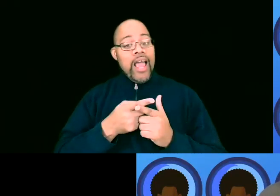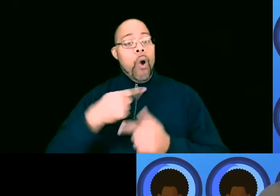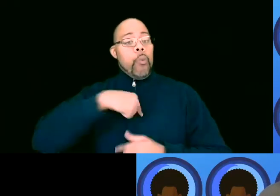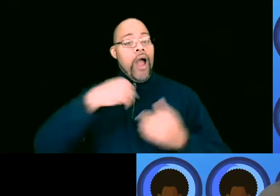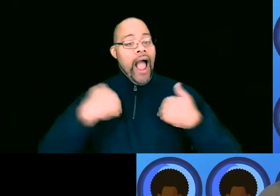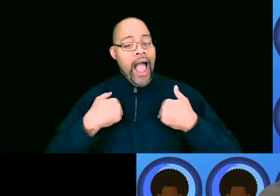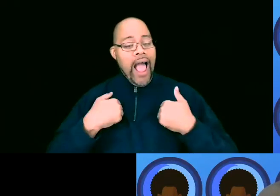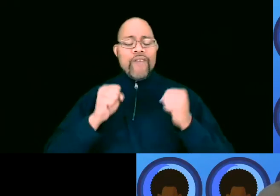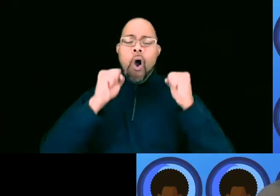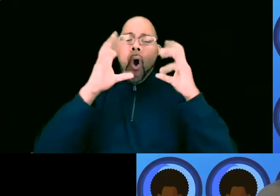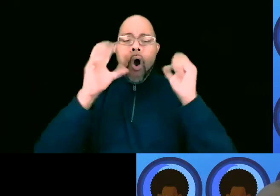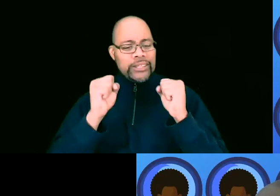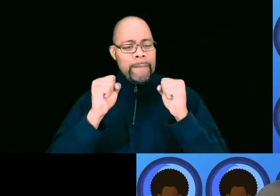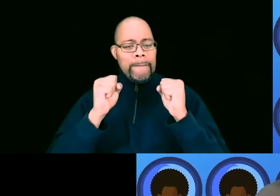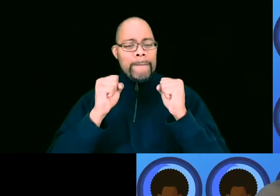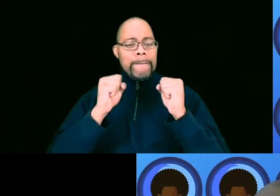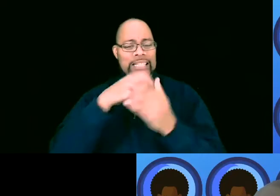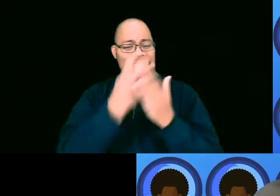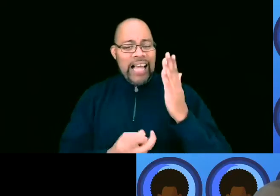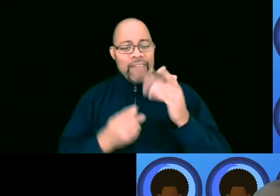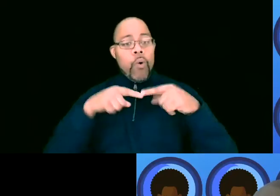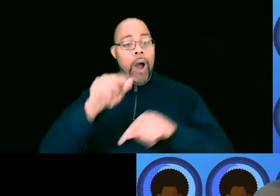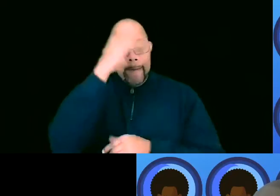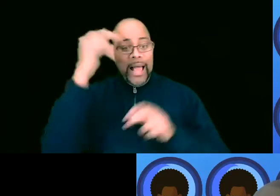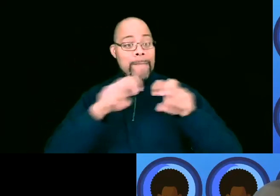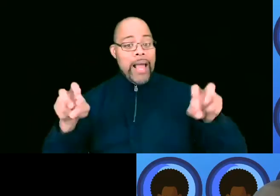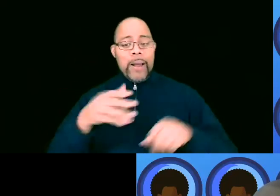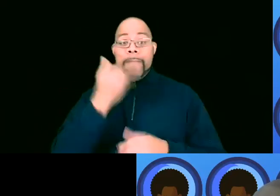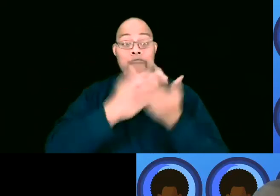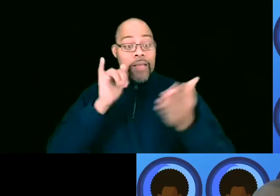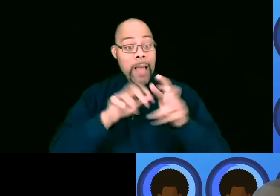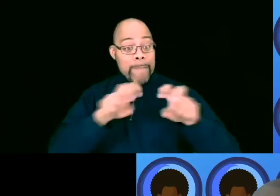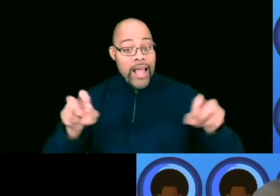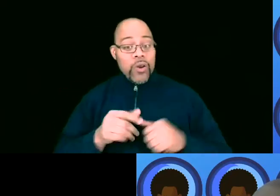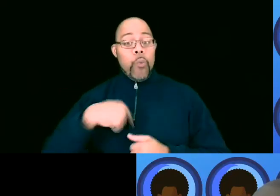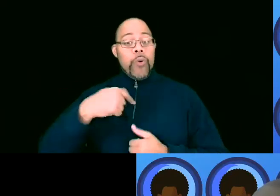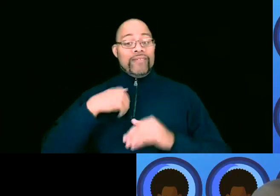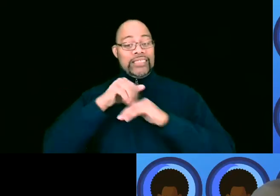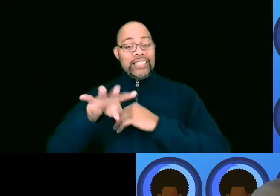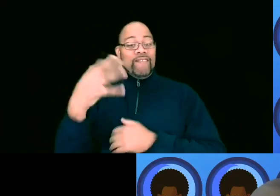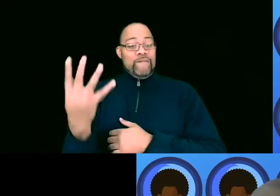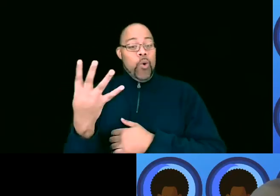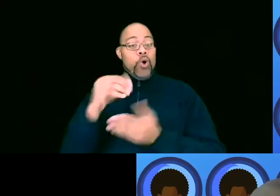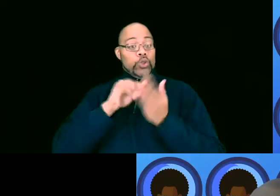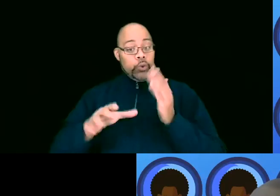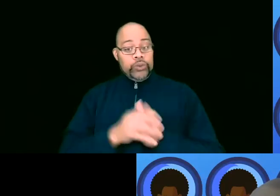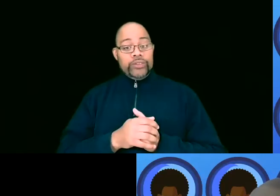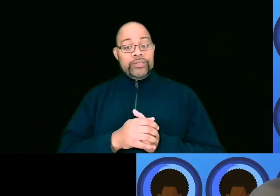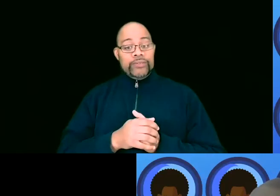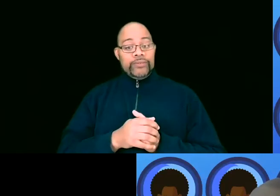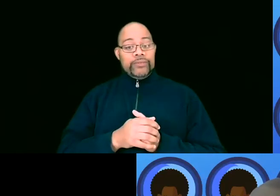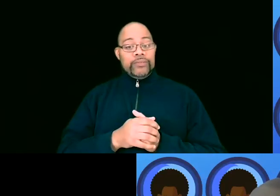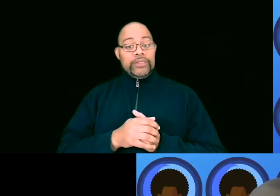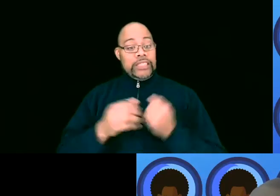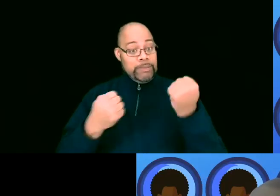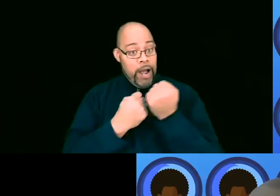an awesome Diving While Black panel. The best part of this panel is we have sent 4 students